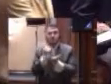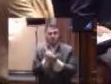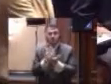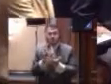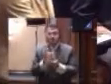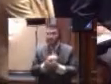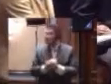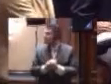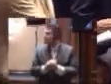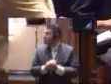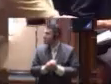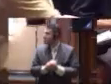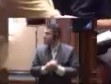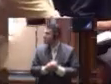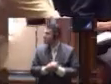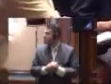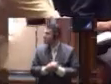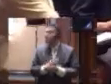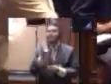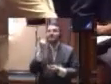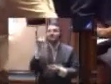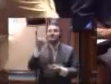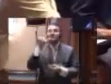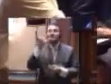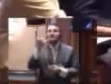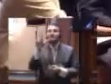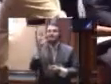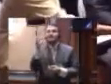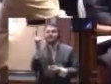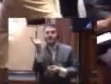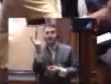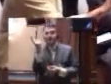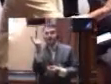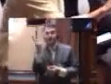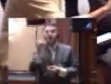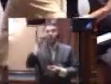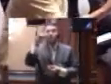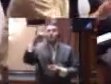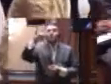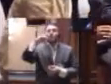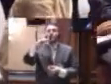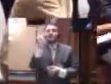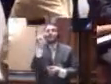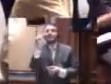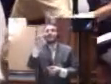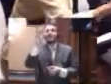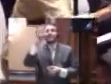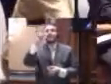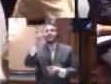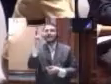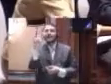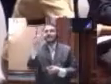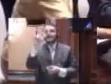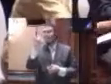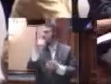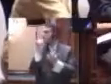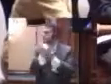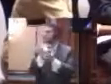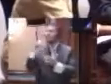Administration in the Republic of South Africa. The floor is yours. Thank you.